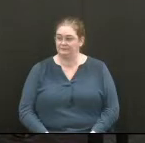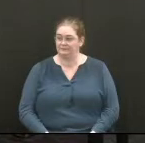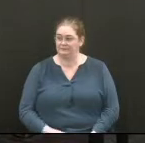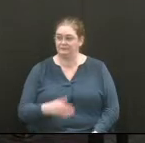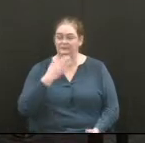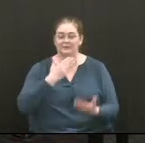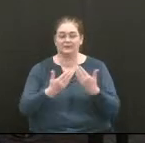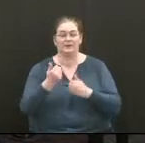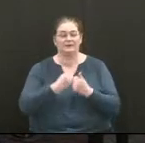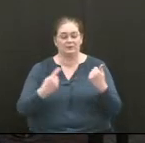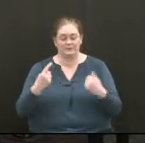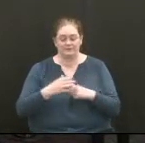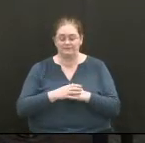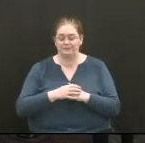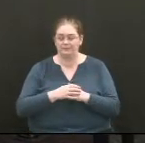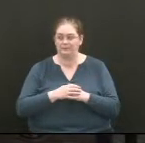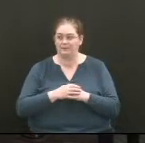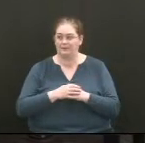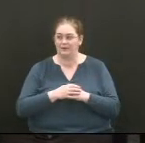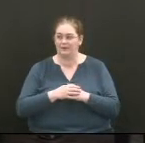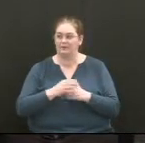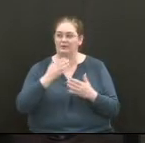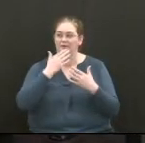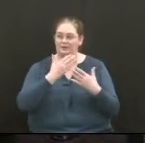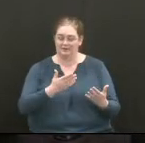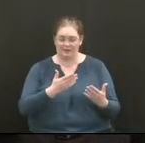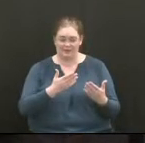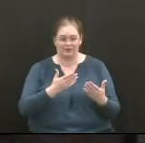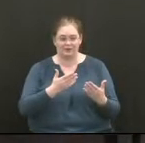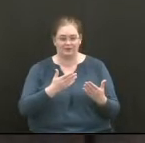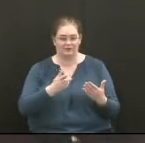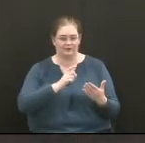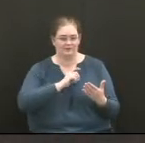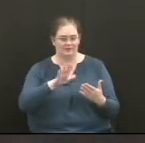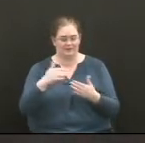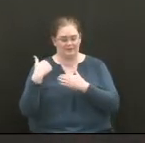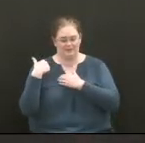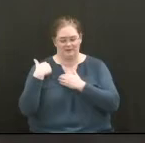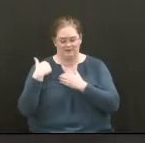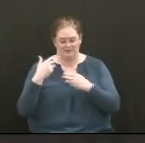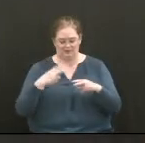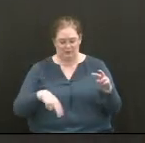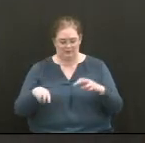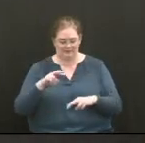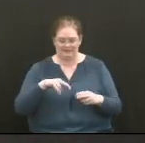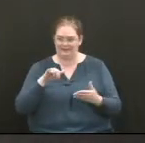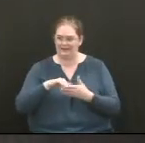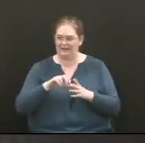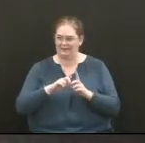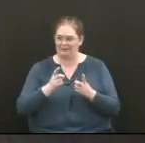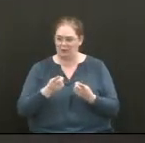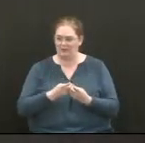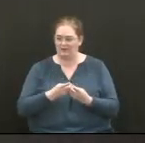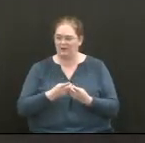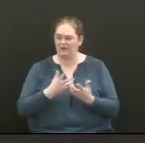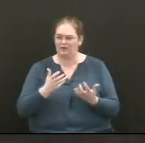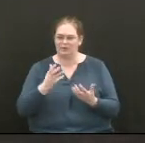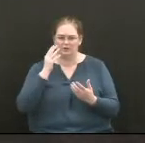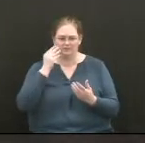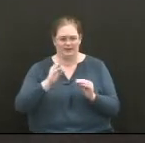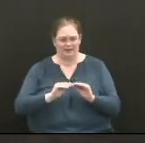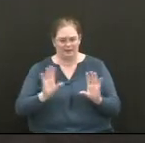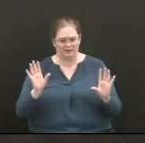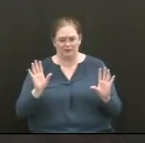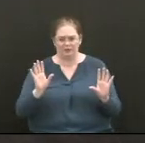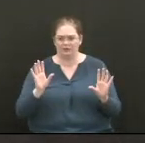Good morning, everyone. I want to thank you for giving me the responsibility for overseeing that department. And I just want to make